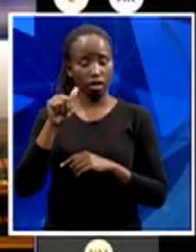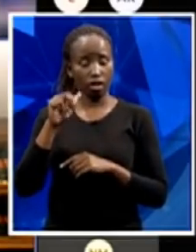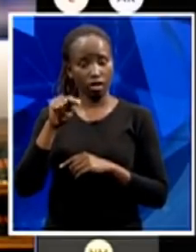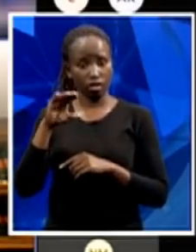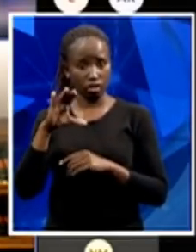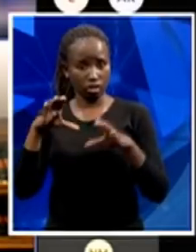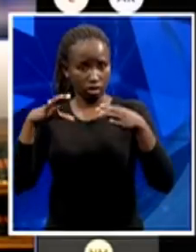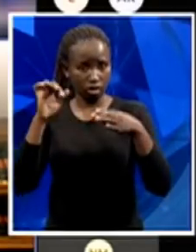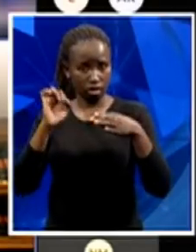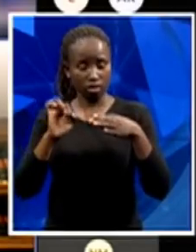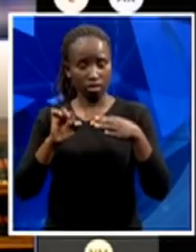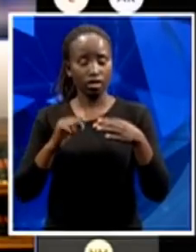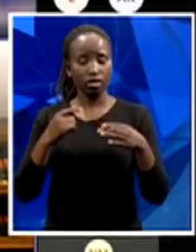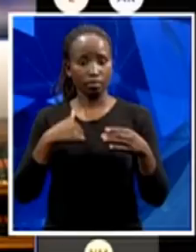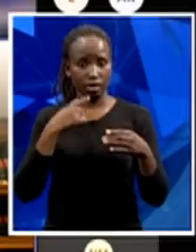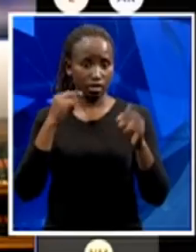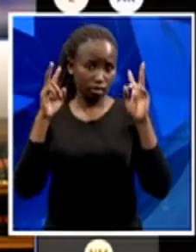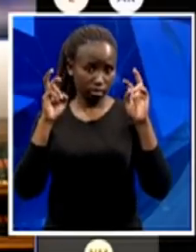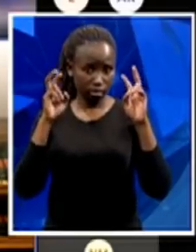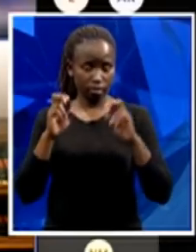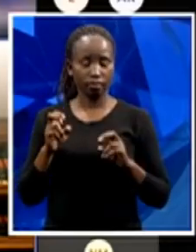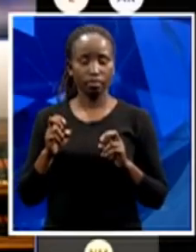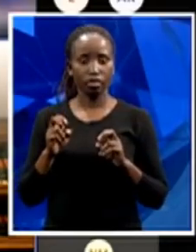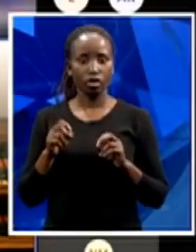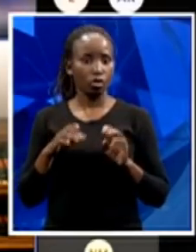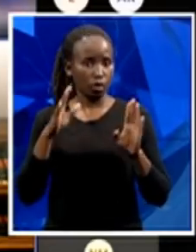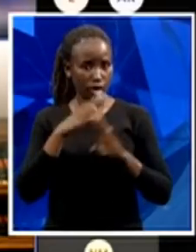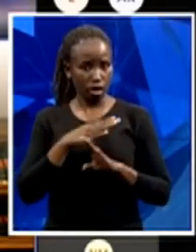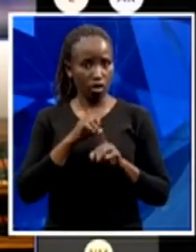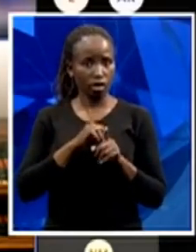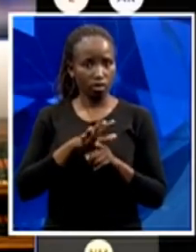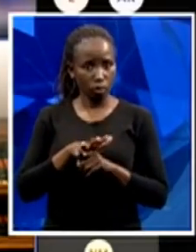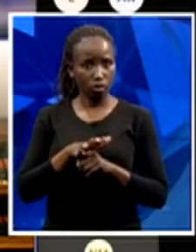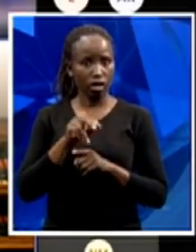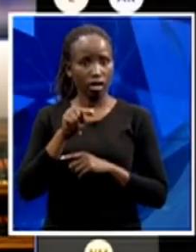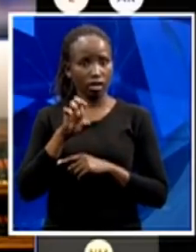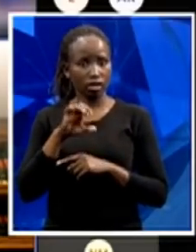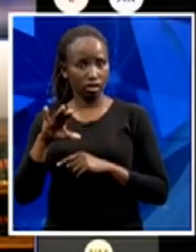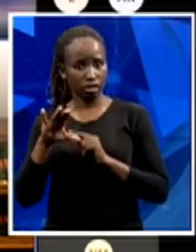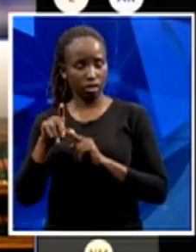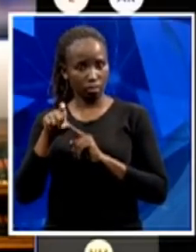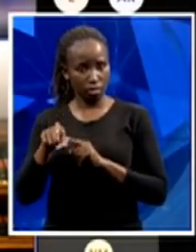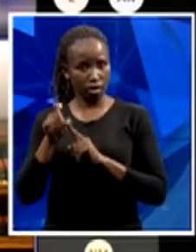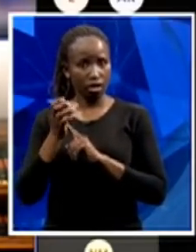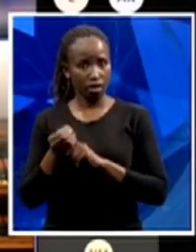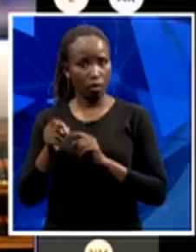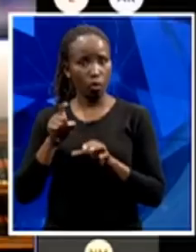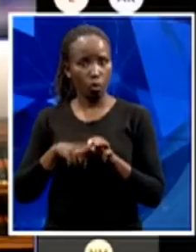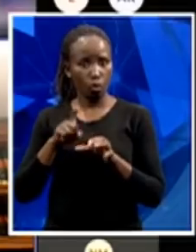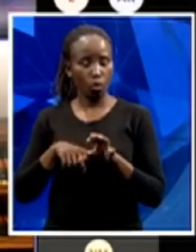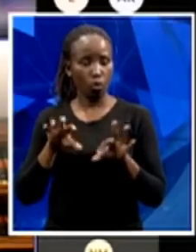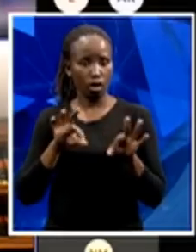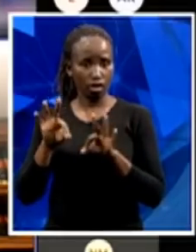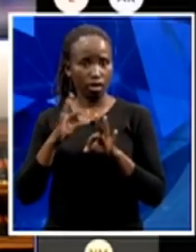to the generality of its powers, the NEC shall have the power to institute and defend legal proceedings on behalf of the